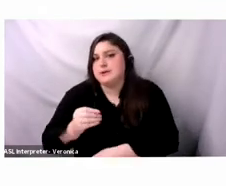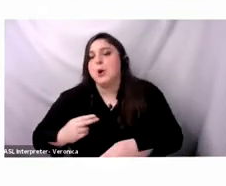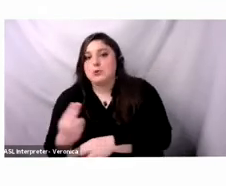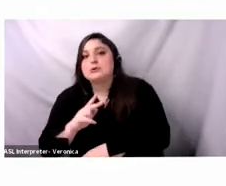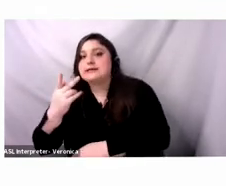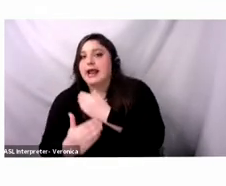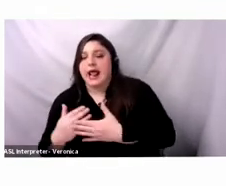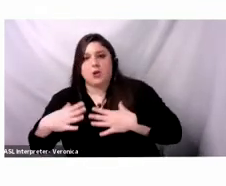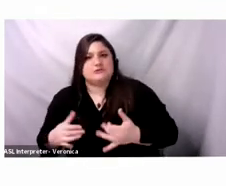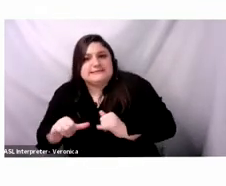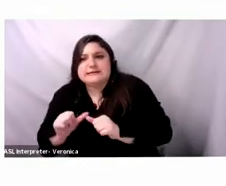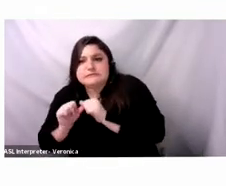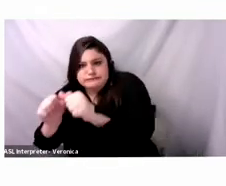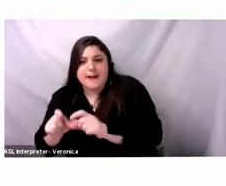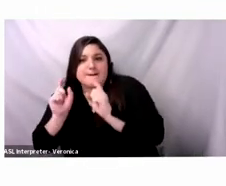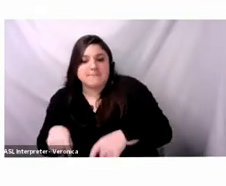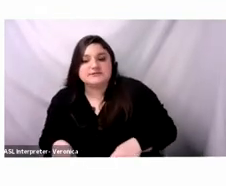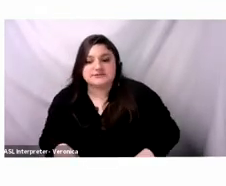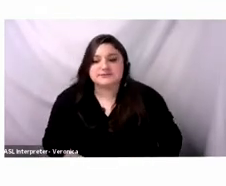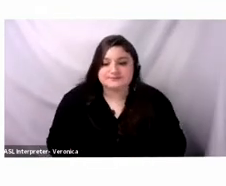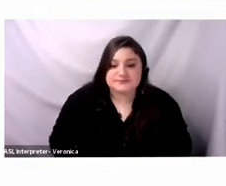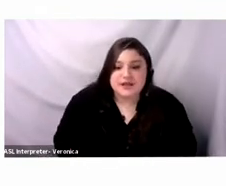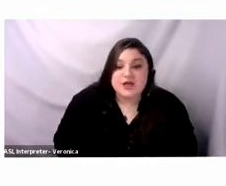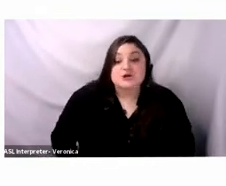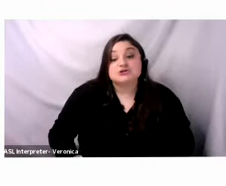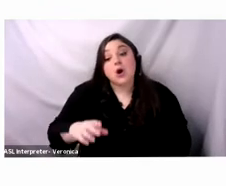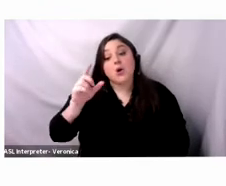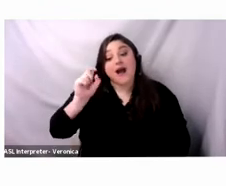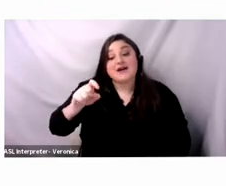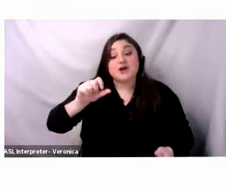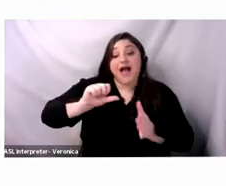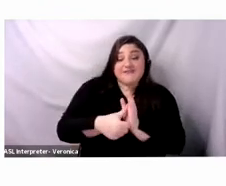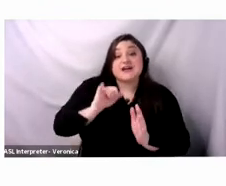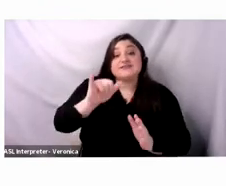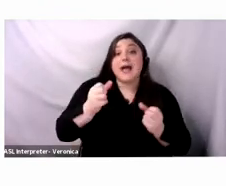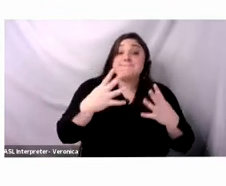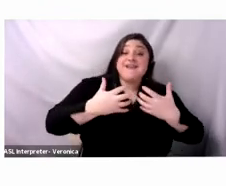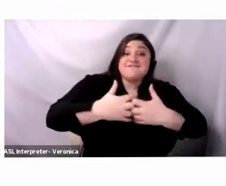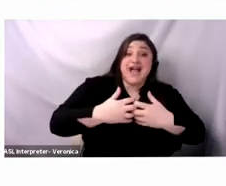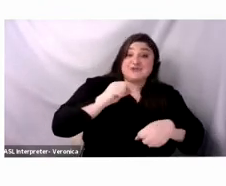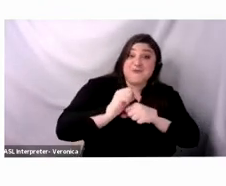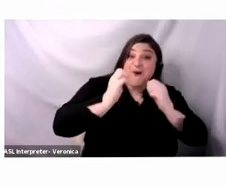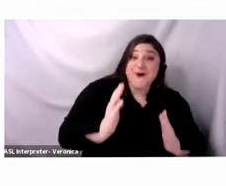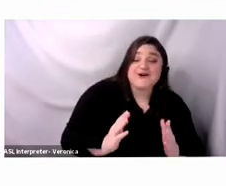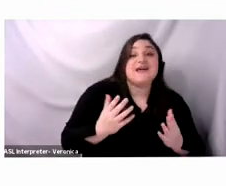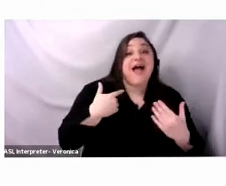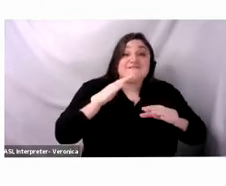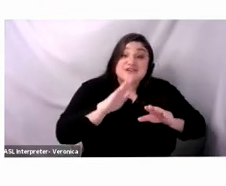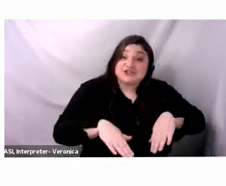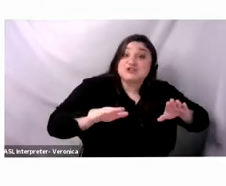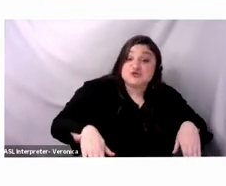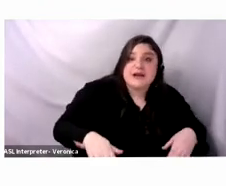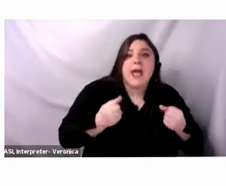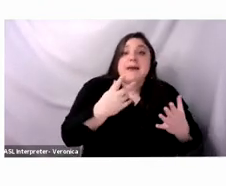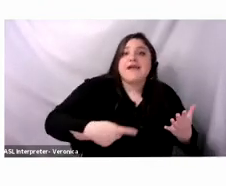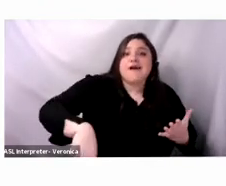time, including those who were killed in the triangle shirtwaist fire, were unable to afford the clothing they were manufacturing. The women working